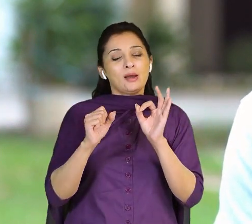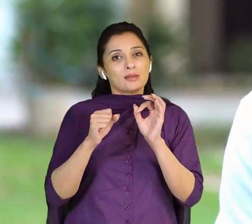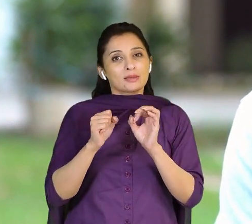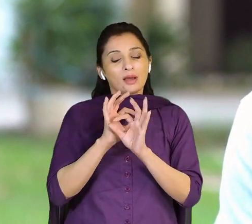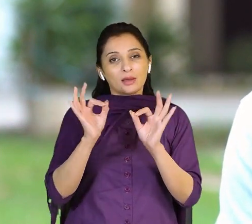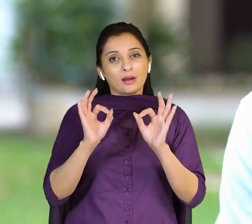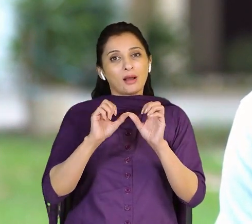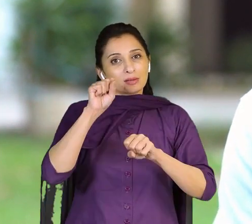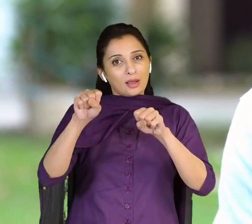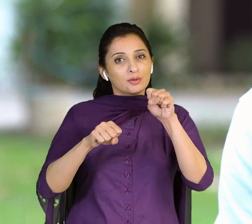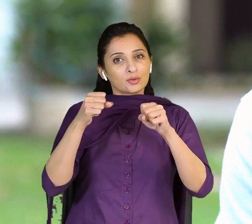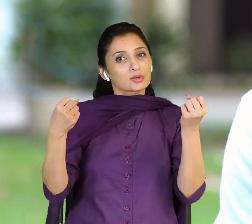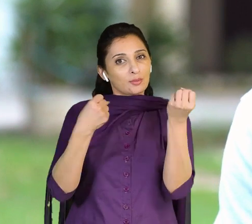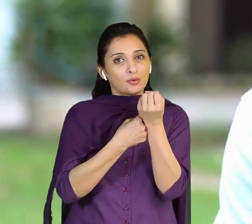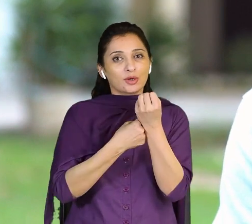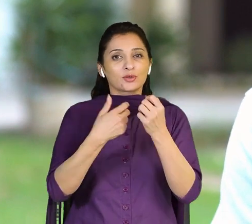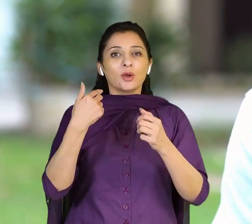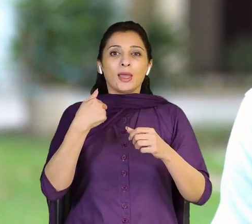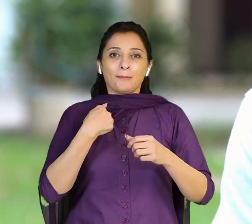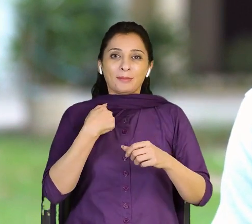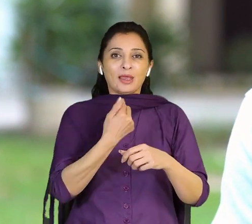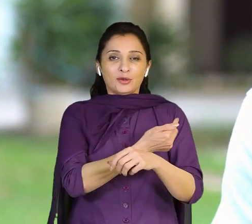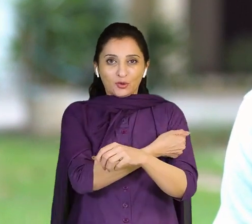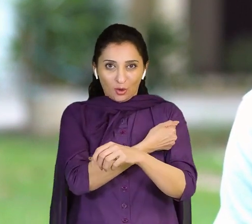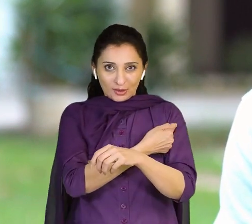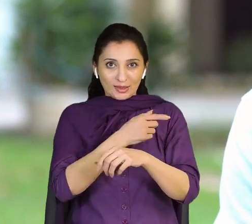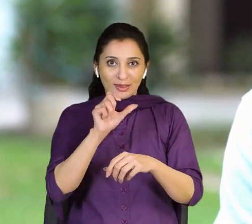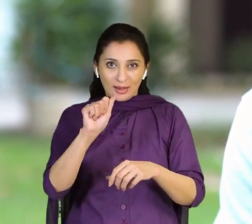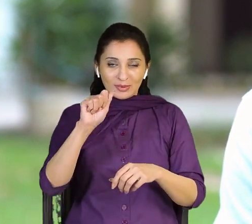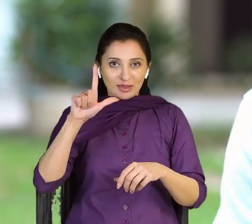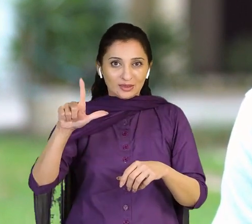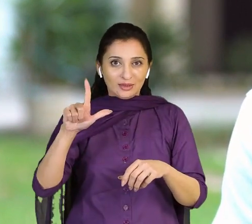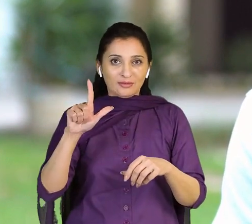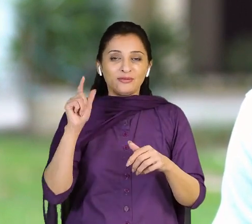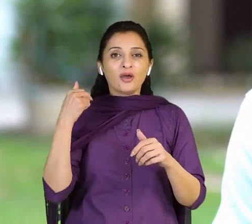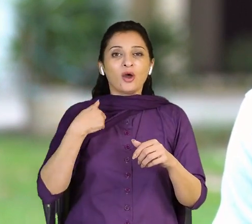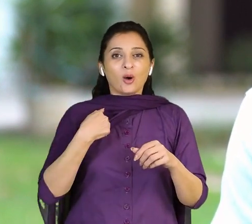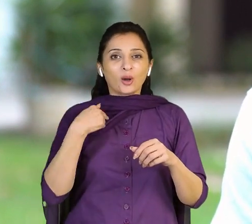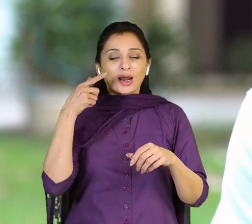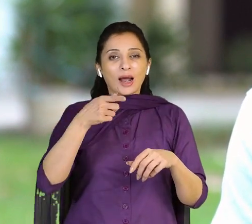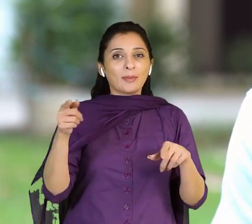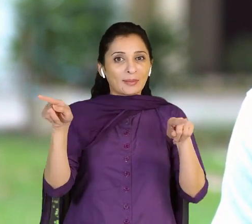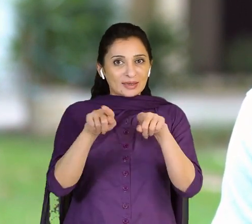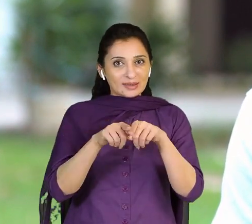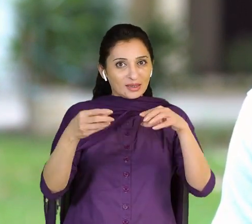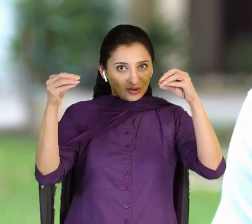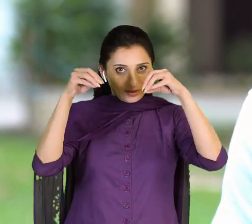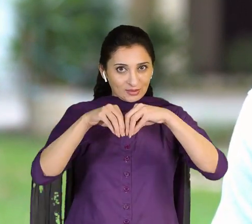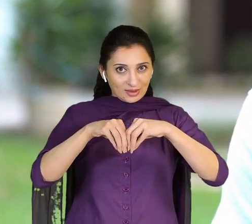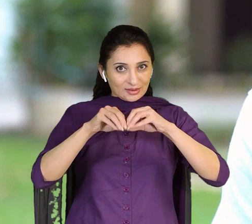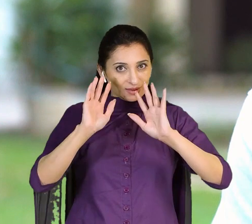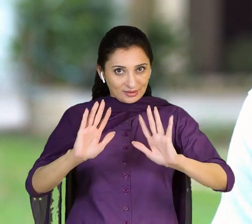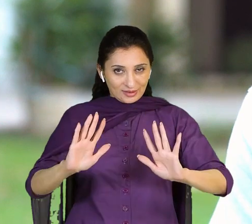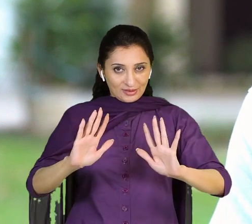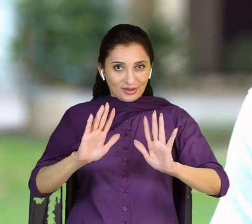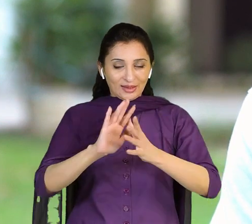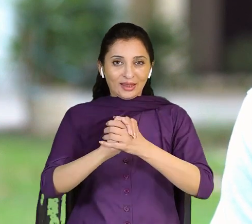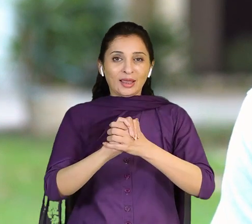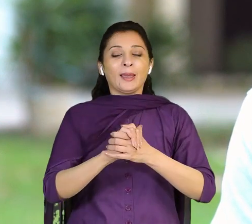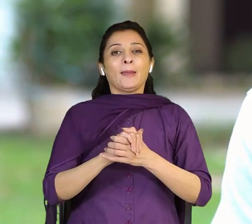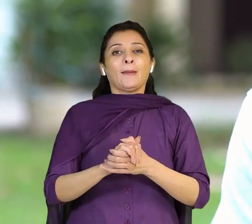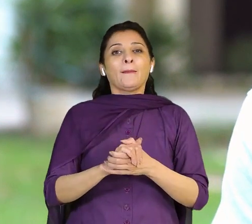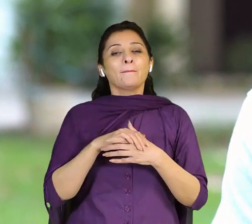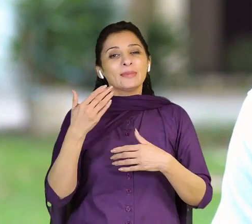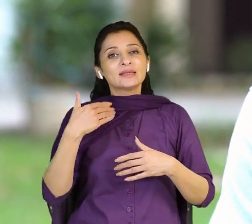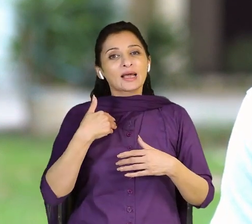wholeheartedly support cycling. This is Dr. Ahmed Latif. I'm an admin for Critical Mass Lahore, and if you want to be a part of our organization,